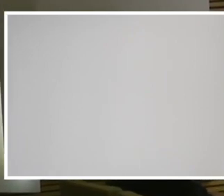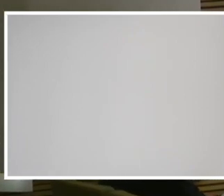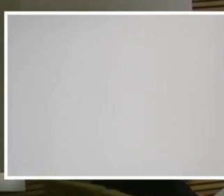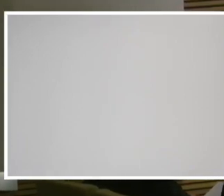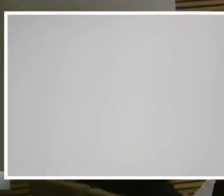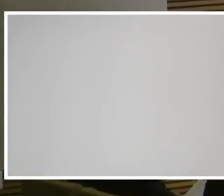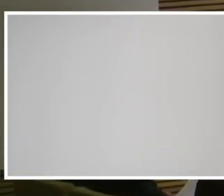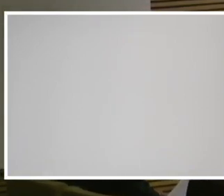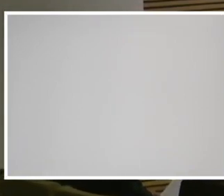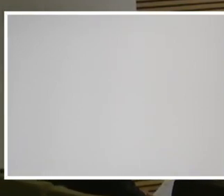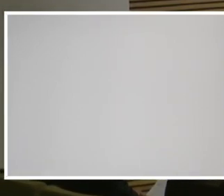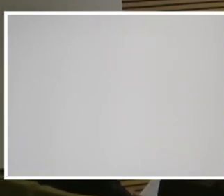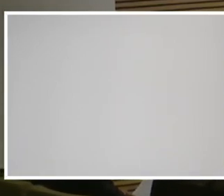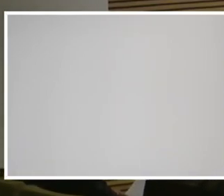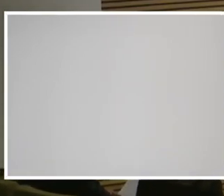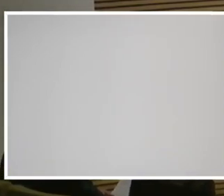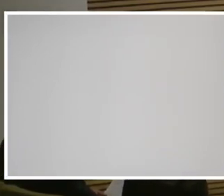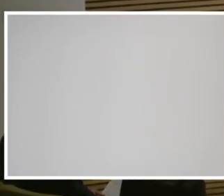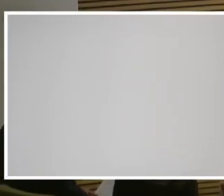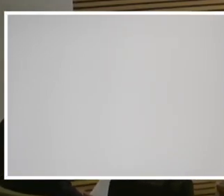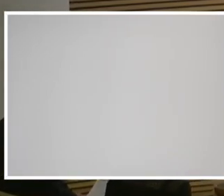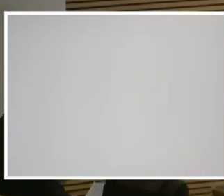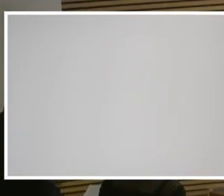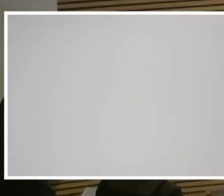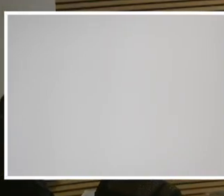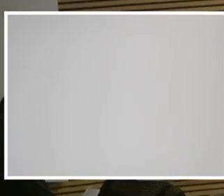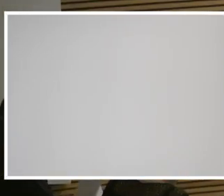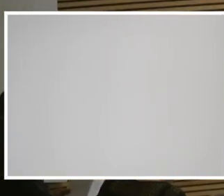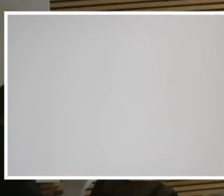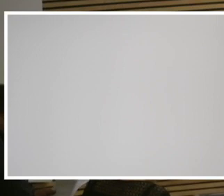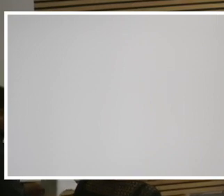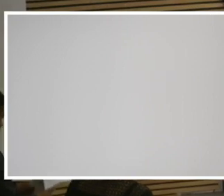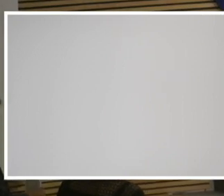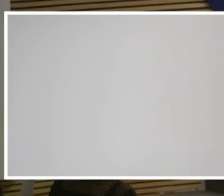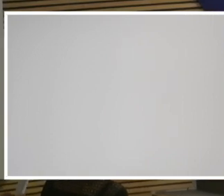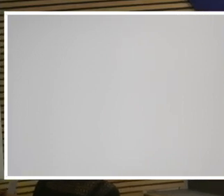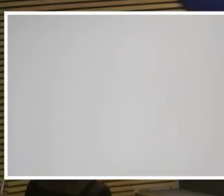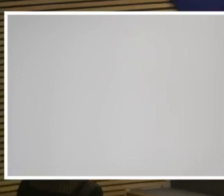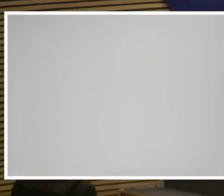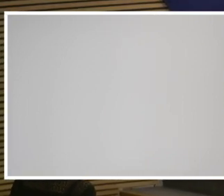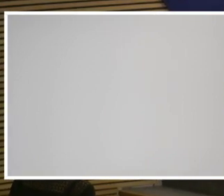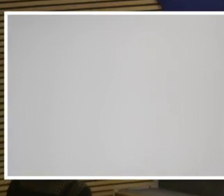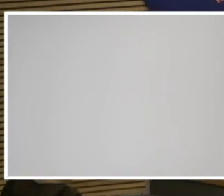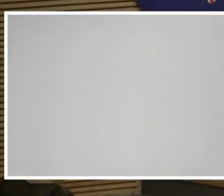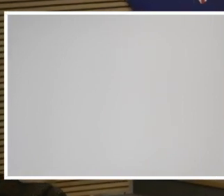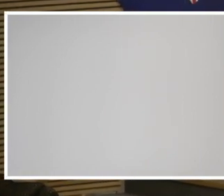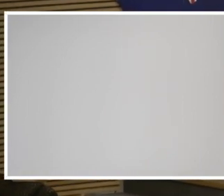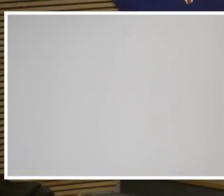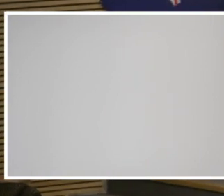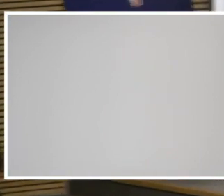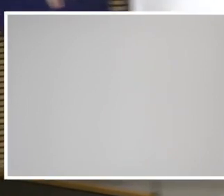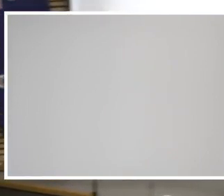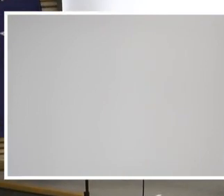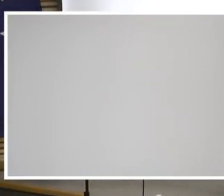RNZ News at 1. Good afternoon, I'm Kynwyn Curtis. The official update on the coronavirus is about to get underway. We'll cross to that as soon as it